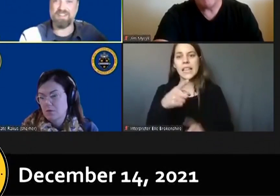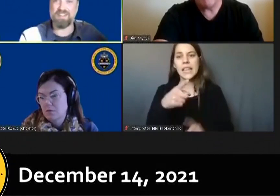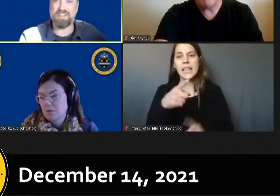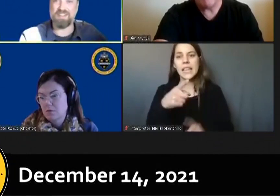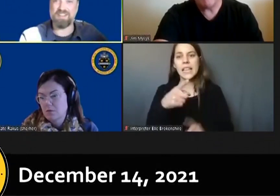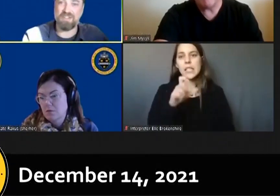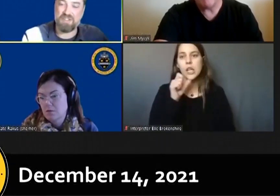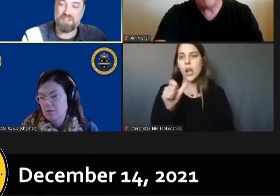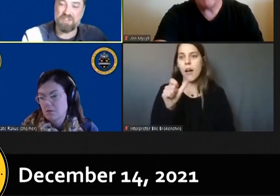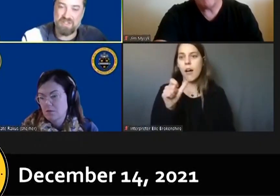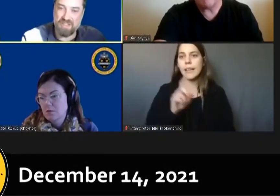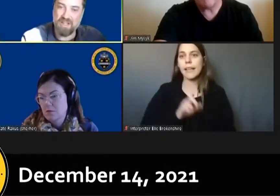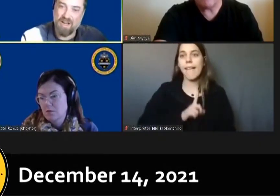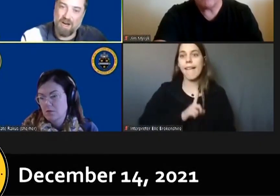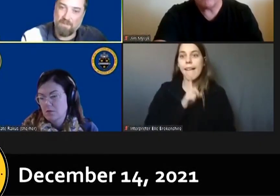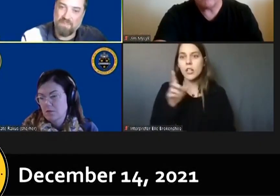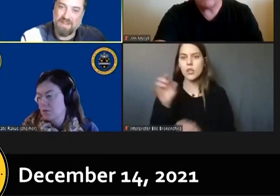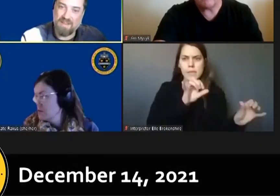illustration.